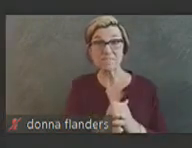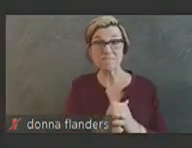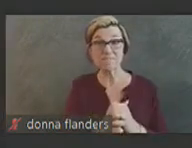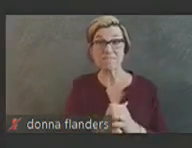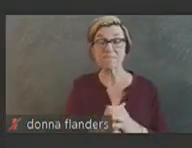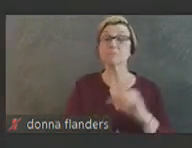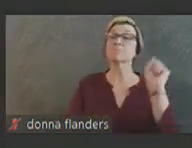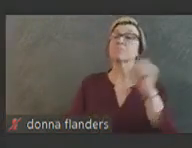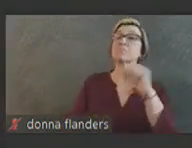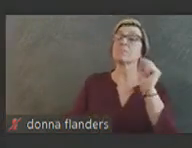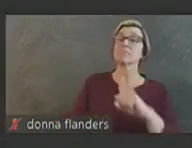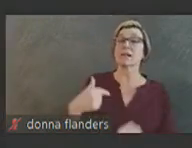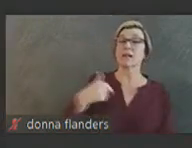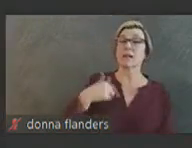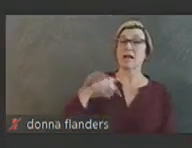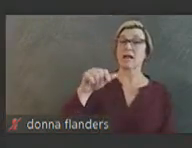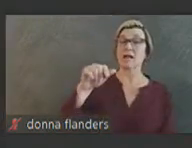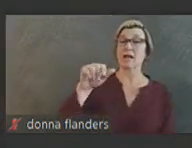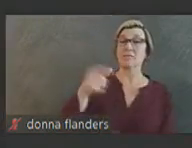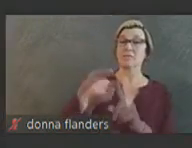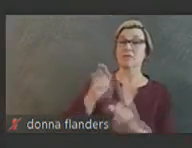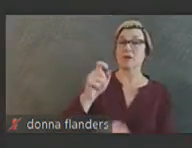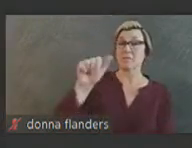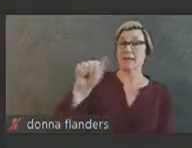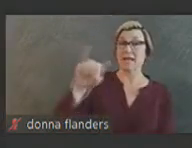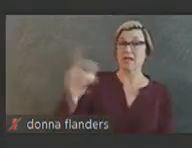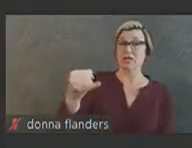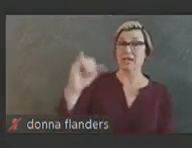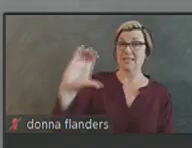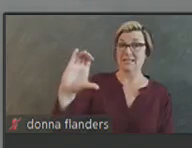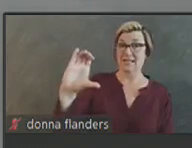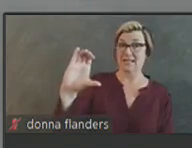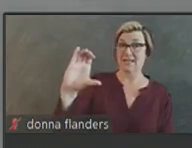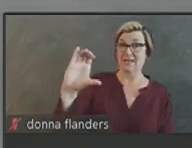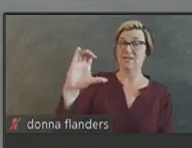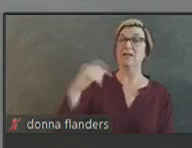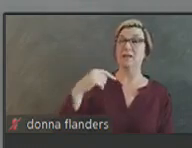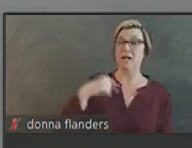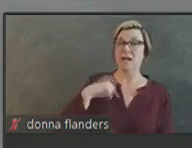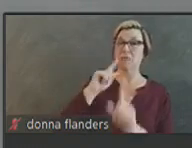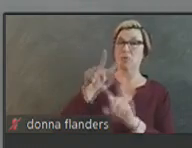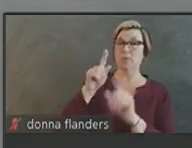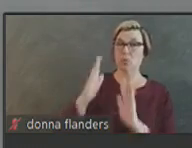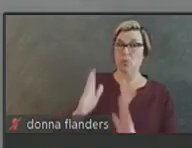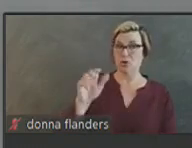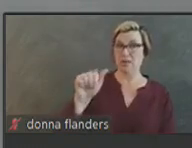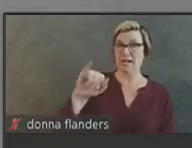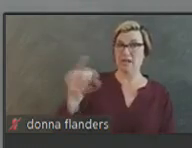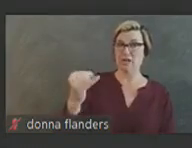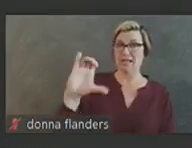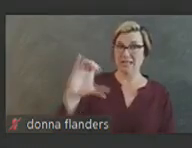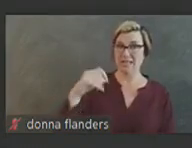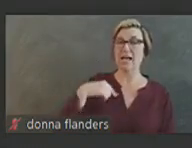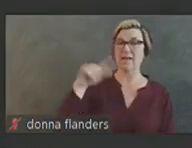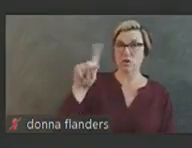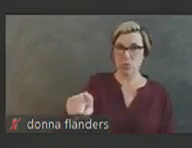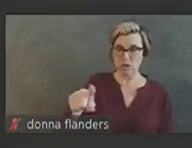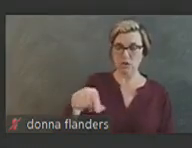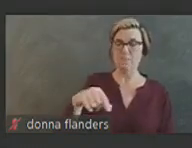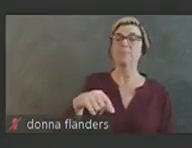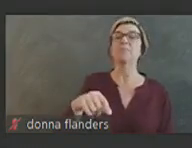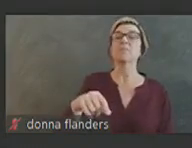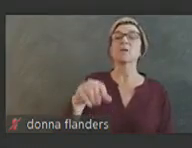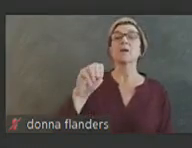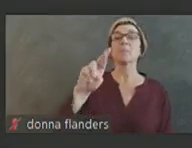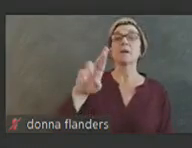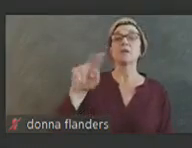Yes, this is Tyler Easton from the AJC. Can you hear me? Yes, we can. Yes, sir. Mr. Thurmond, obviously,